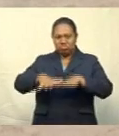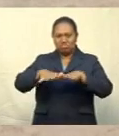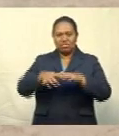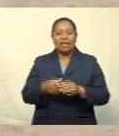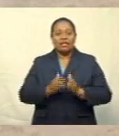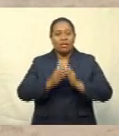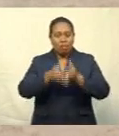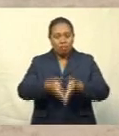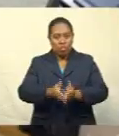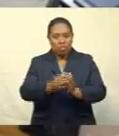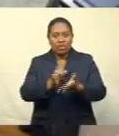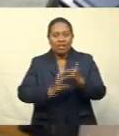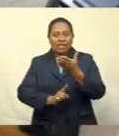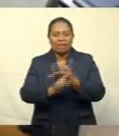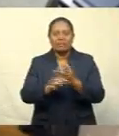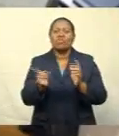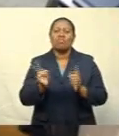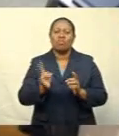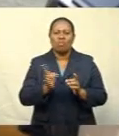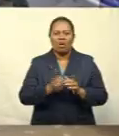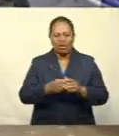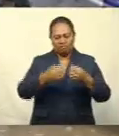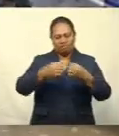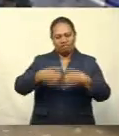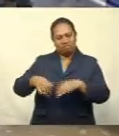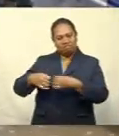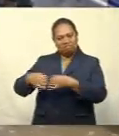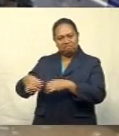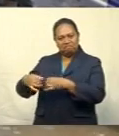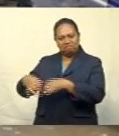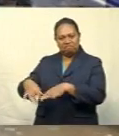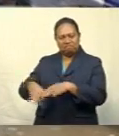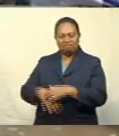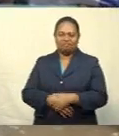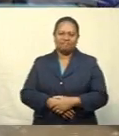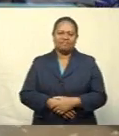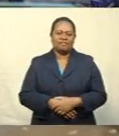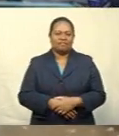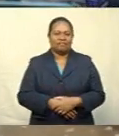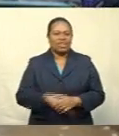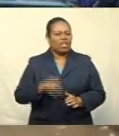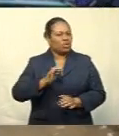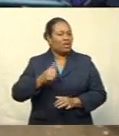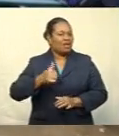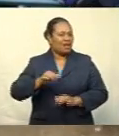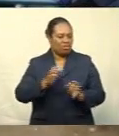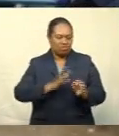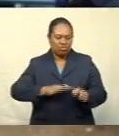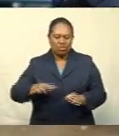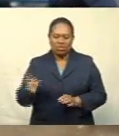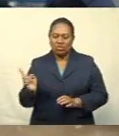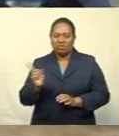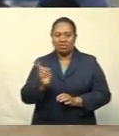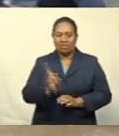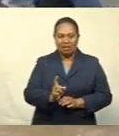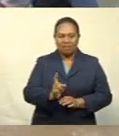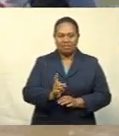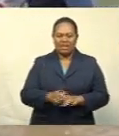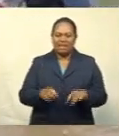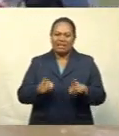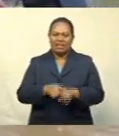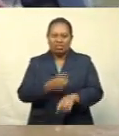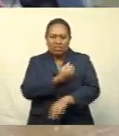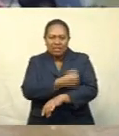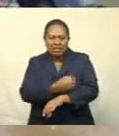are damaged. Farms are producing less. We don't allow our children to come close to the coast because of the rising